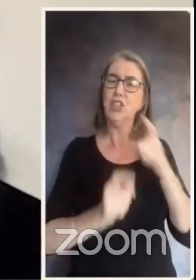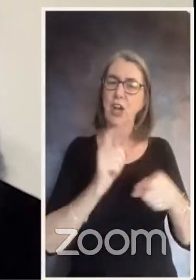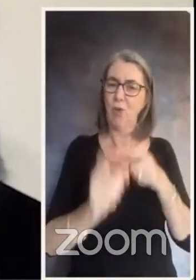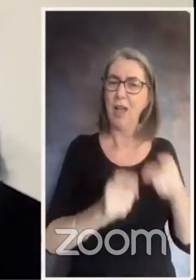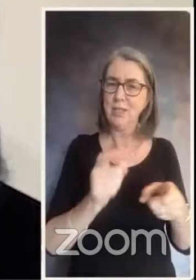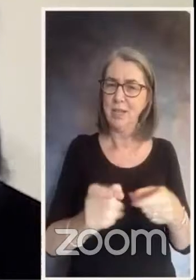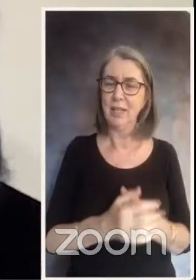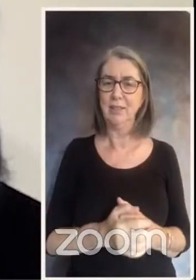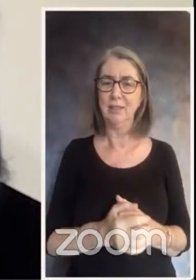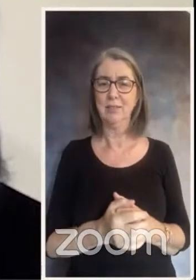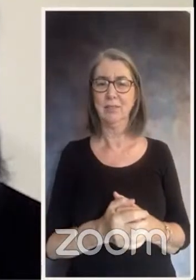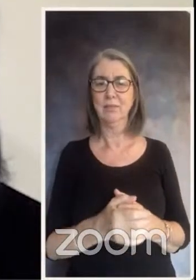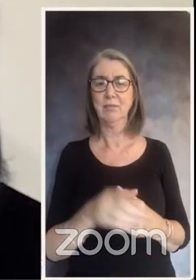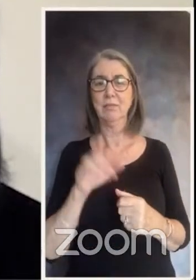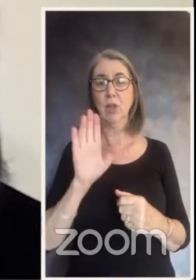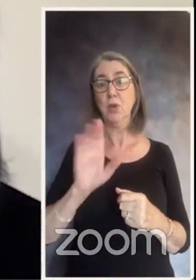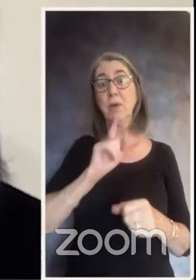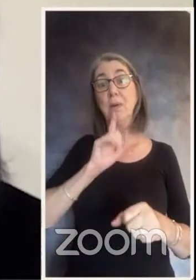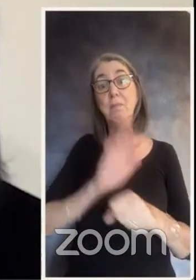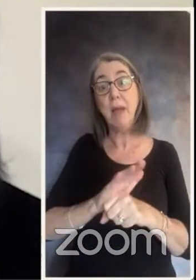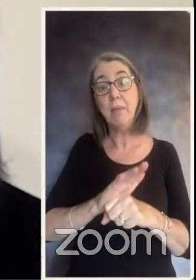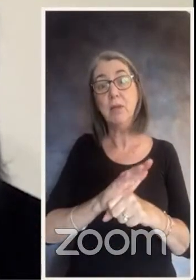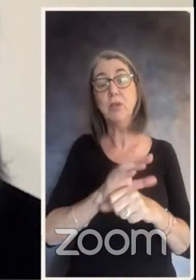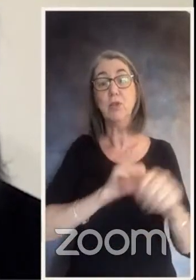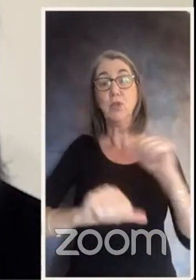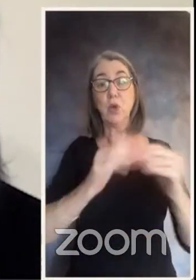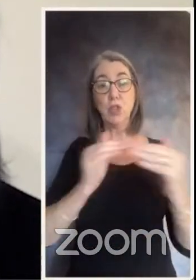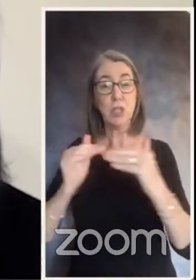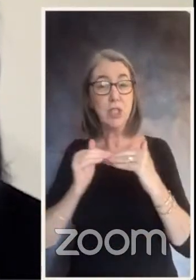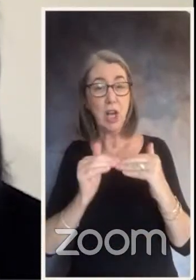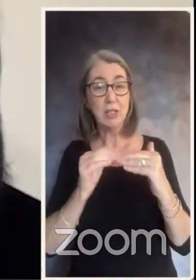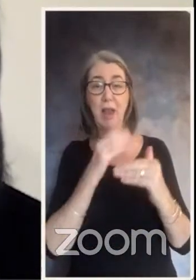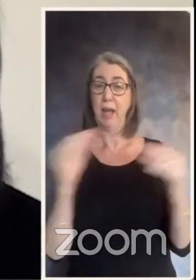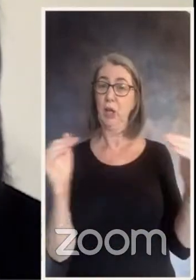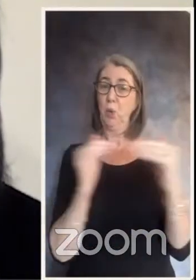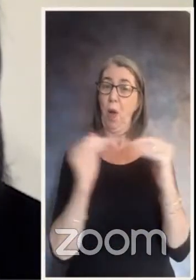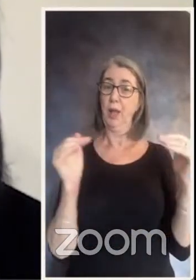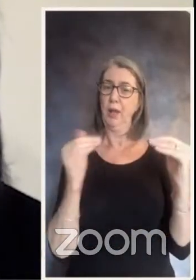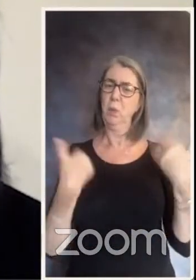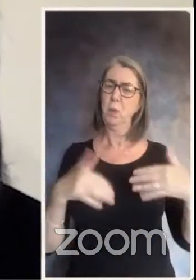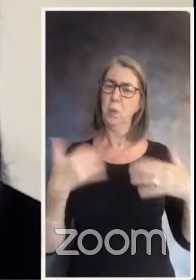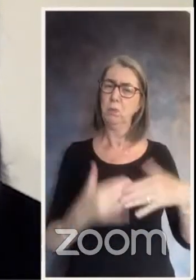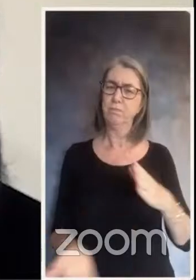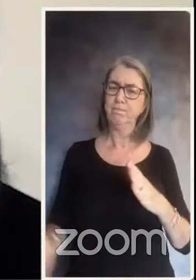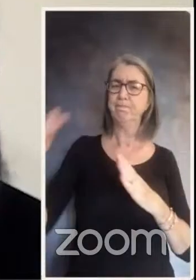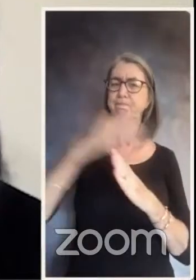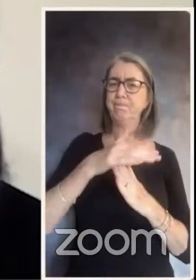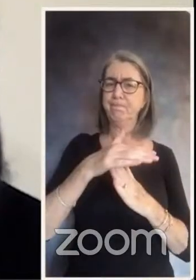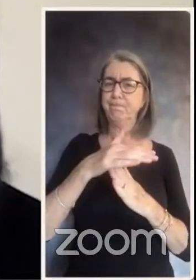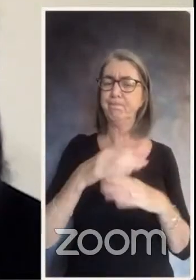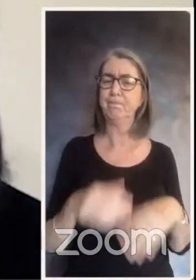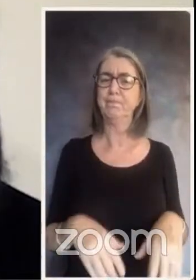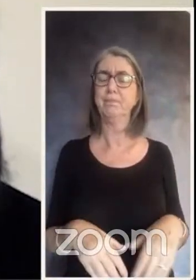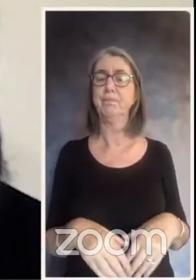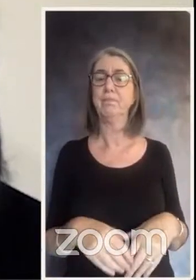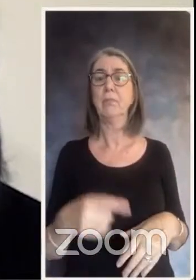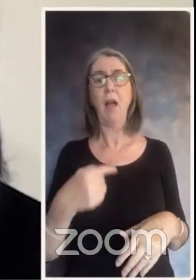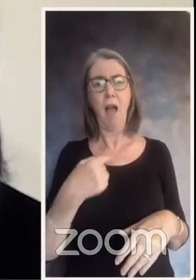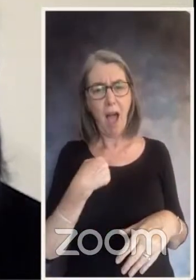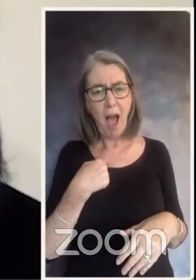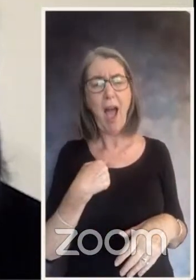and generosity. Your commitment to social justice and equality is